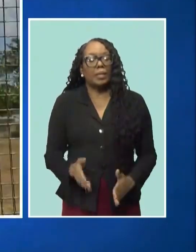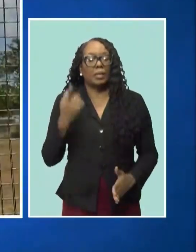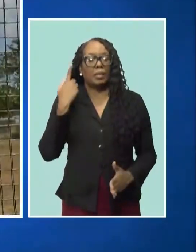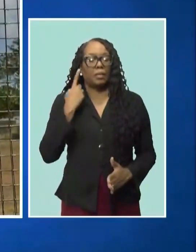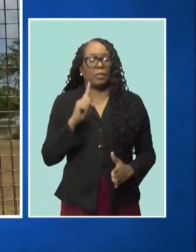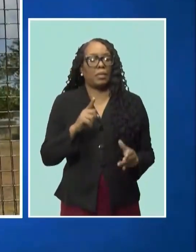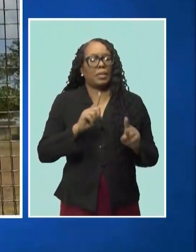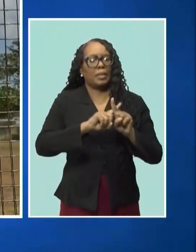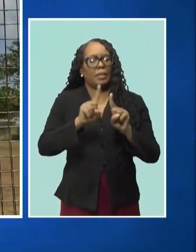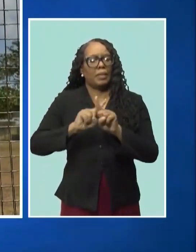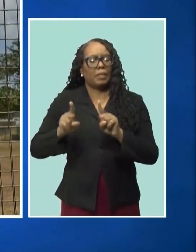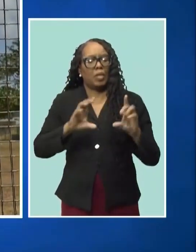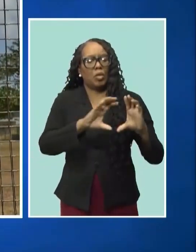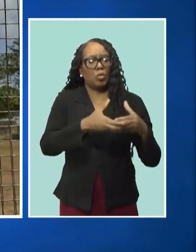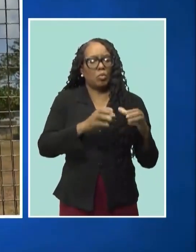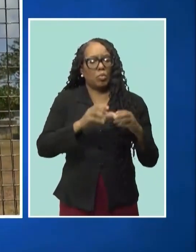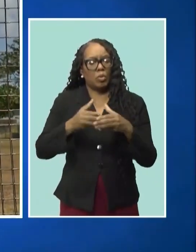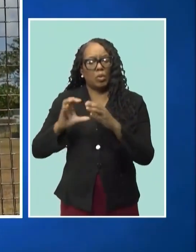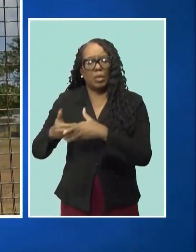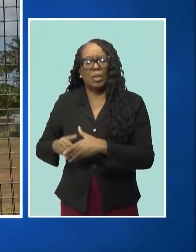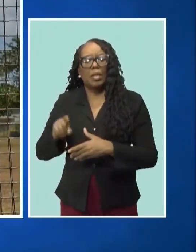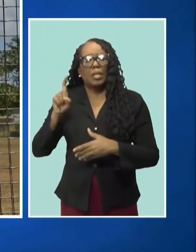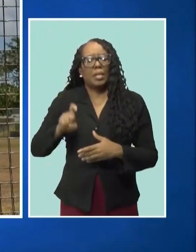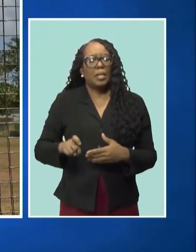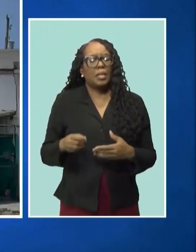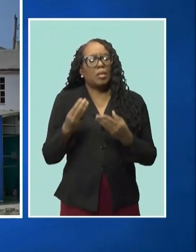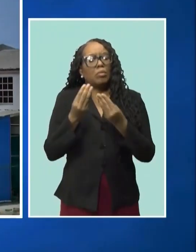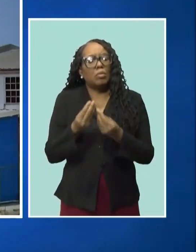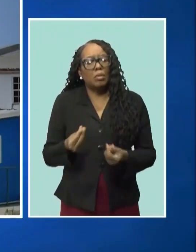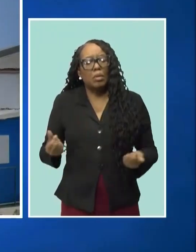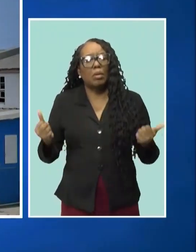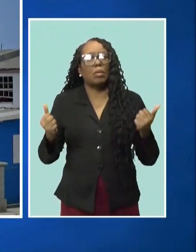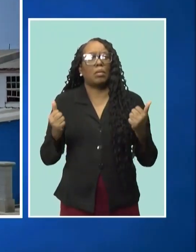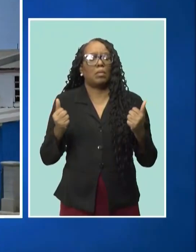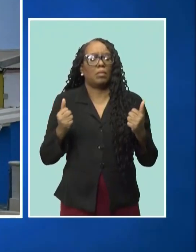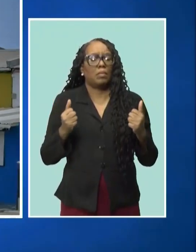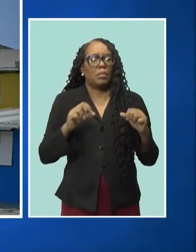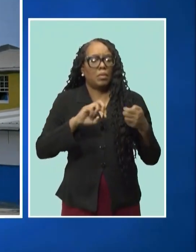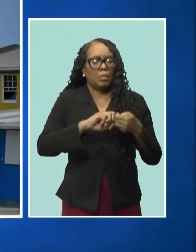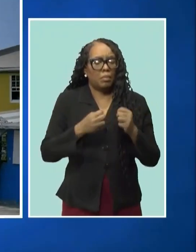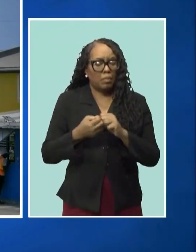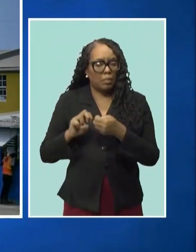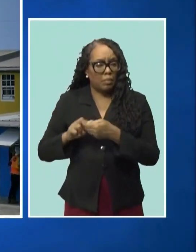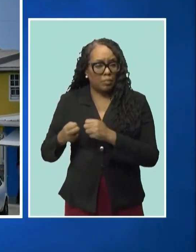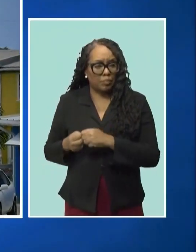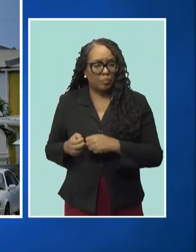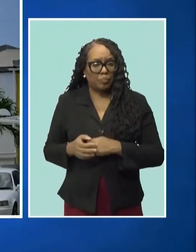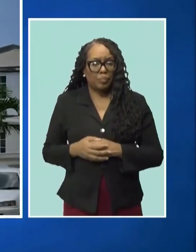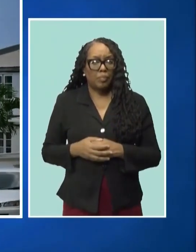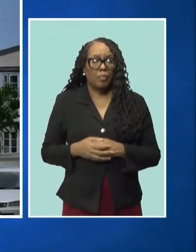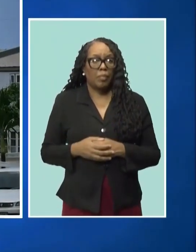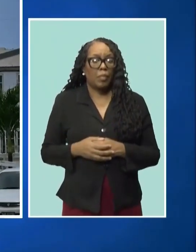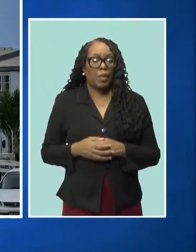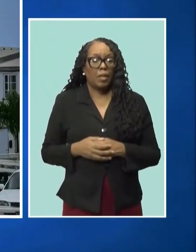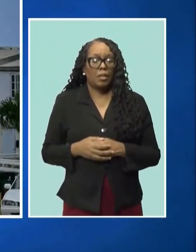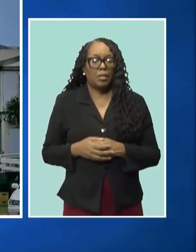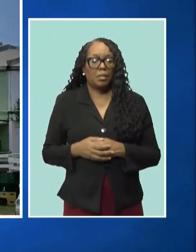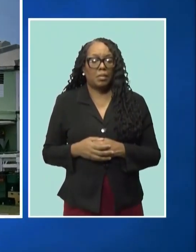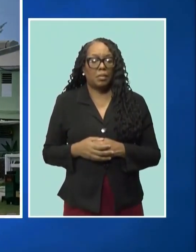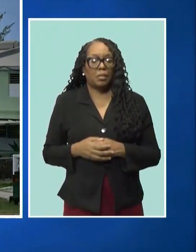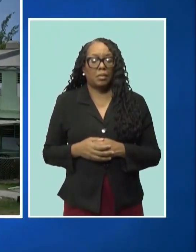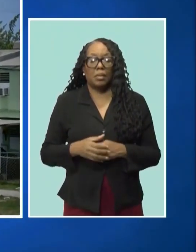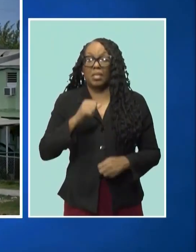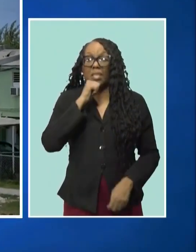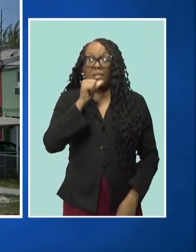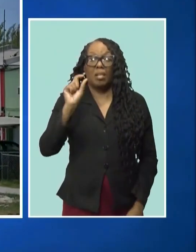table and discuss ways to resolve the vexing issue. He is of the view that since this is not the first time residents of the